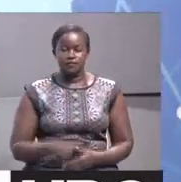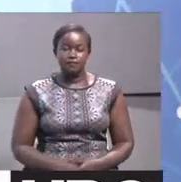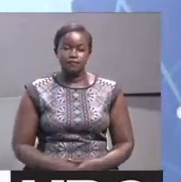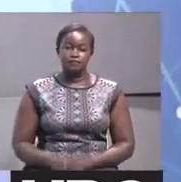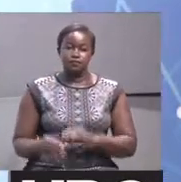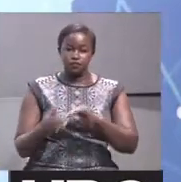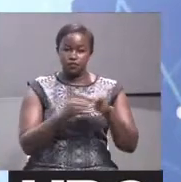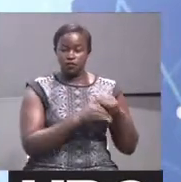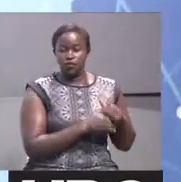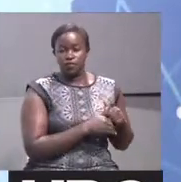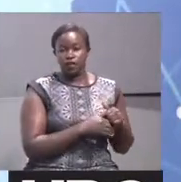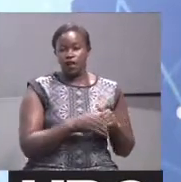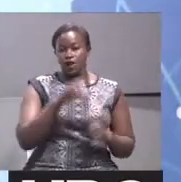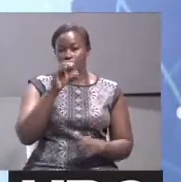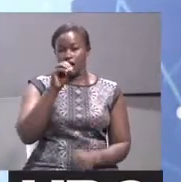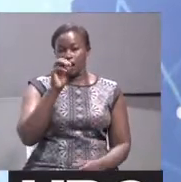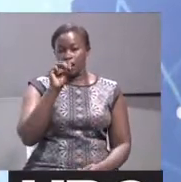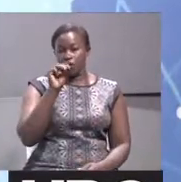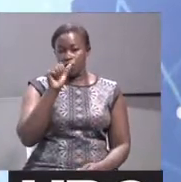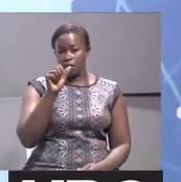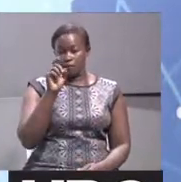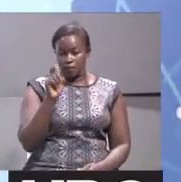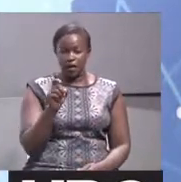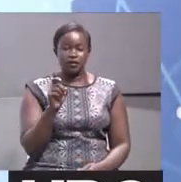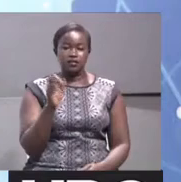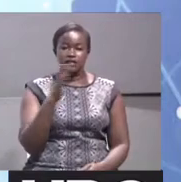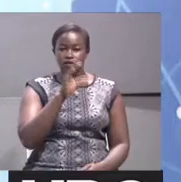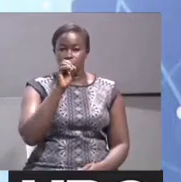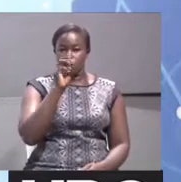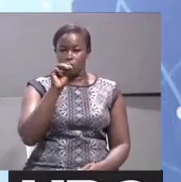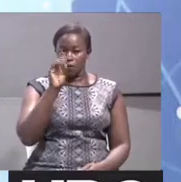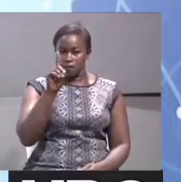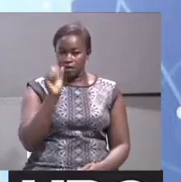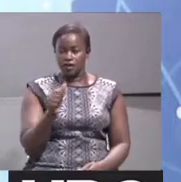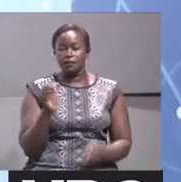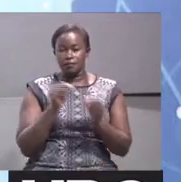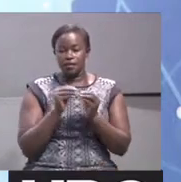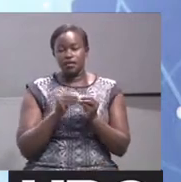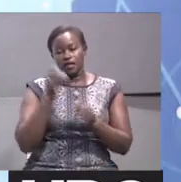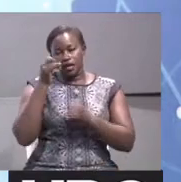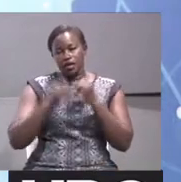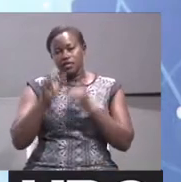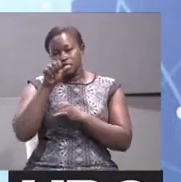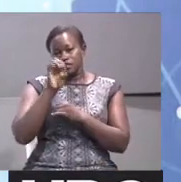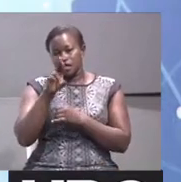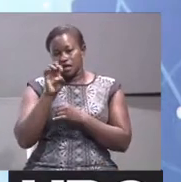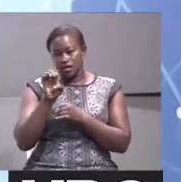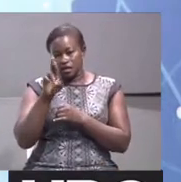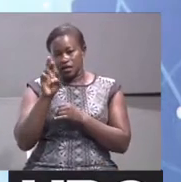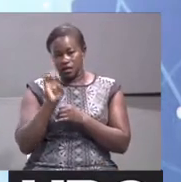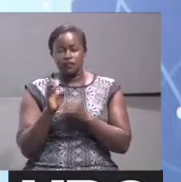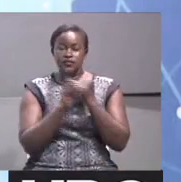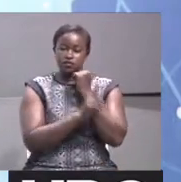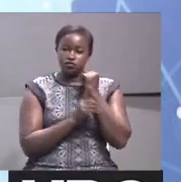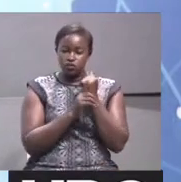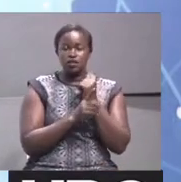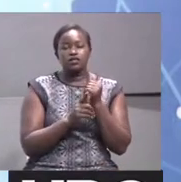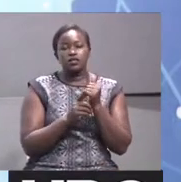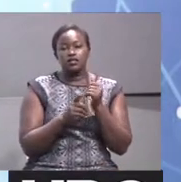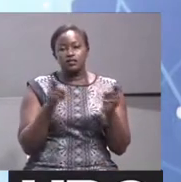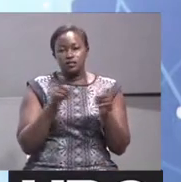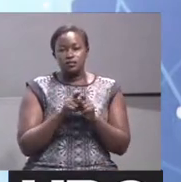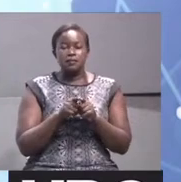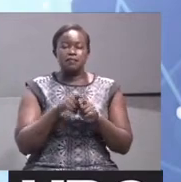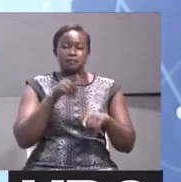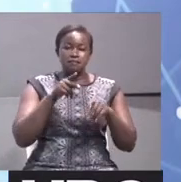The OMAX-OMEDA meeting concluded at Serere SS in Serere District, with athletes engaging in a variety of